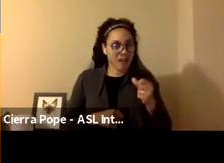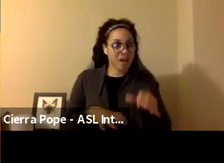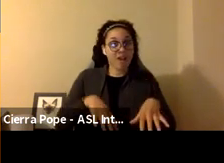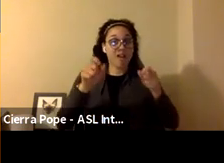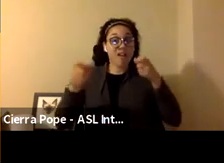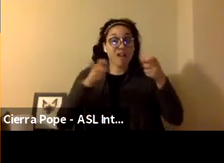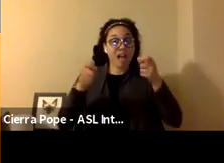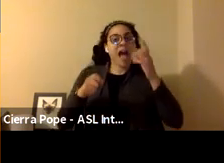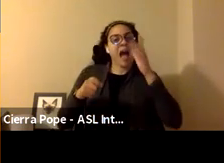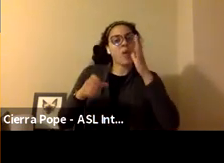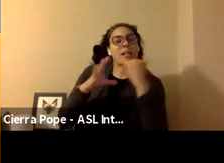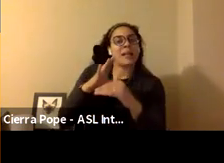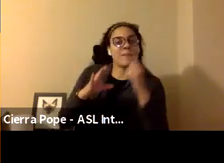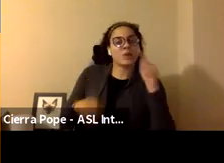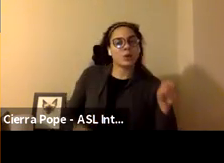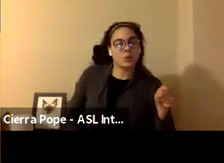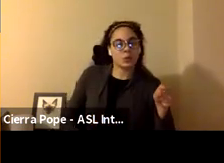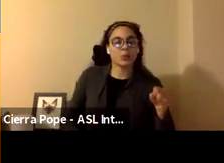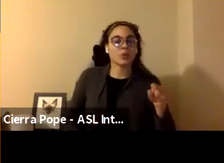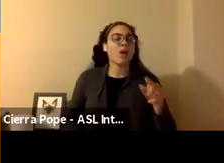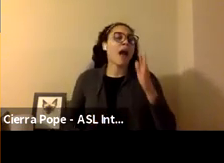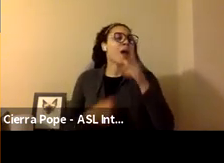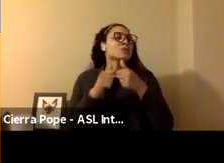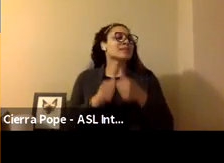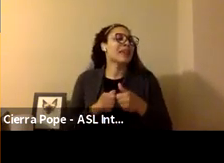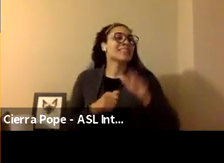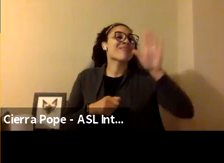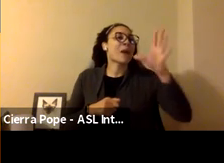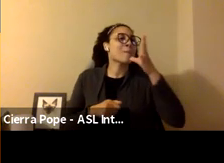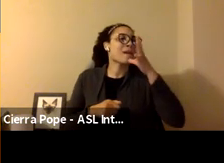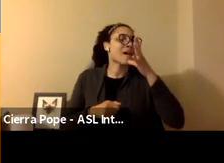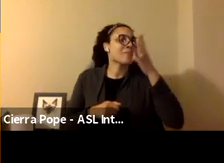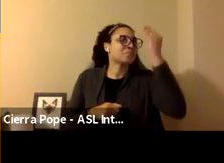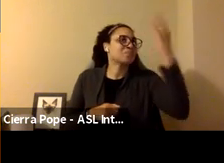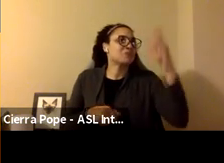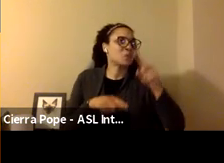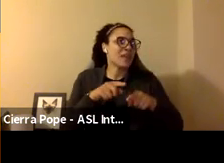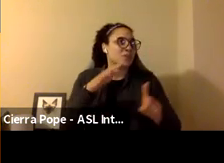be late. Or I'm going to text so-and-so's mom and say, you can't make it.